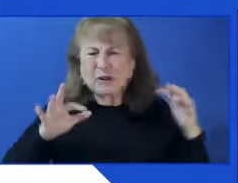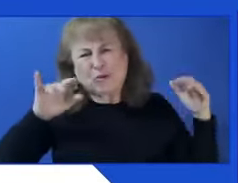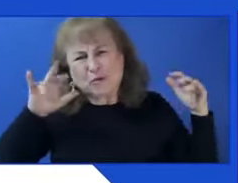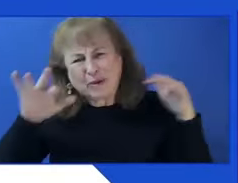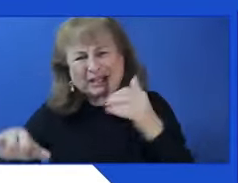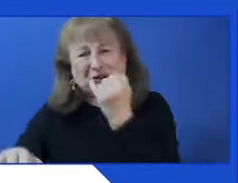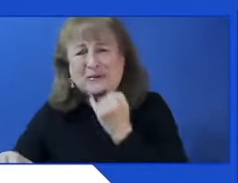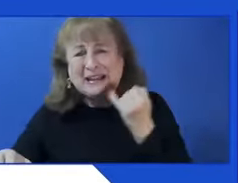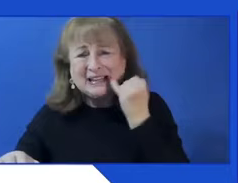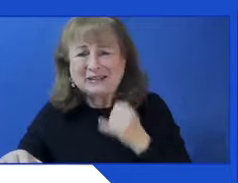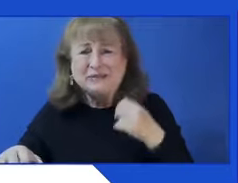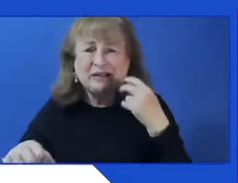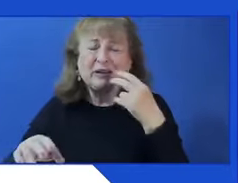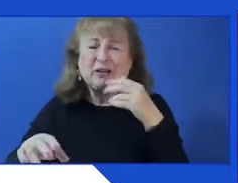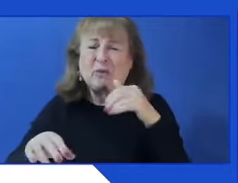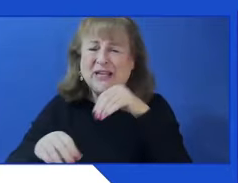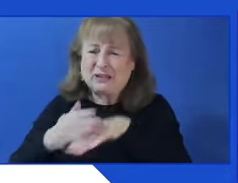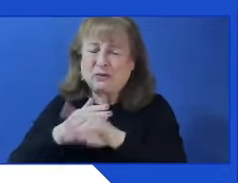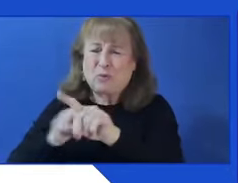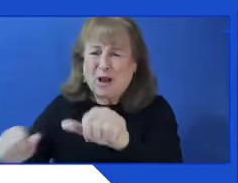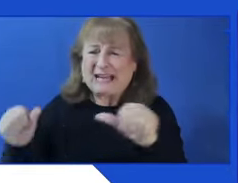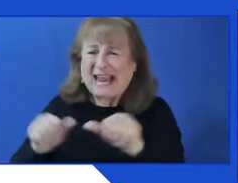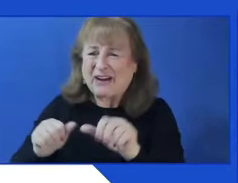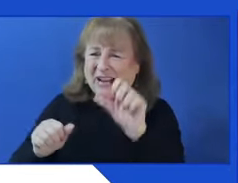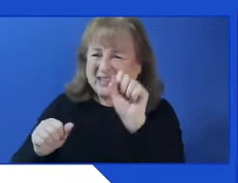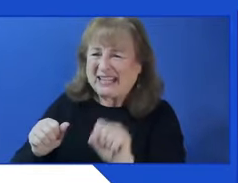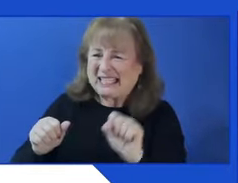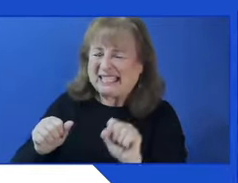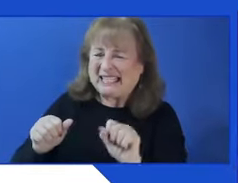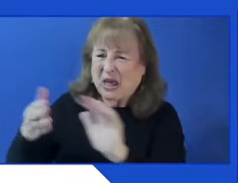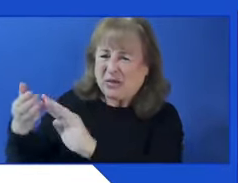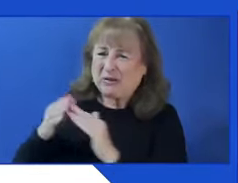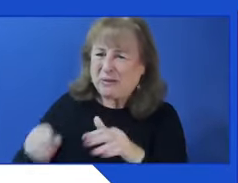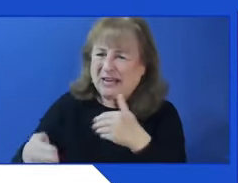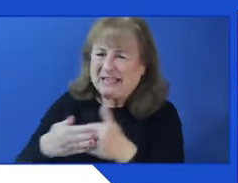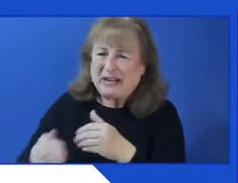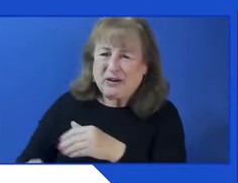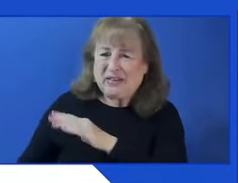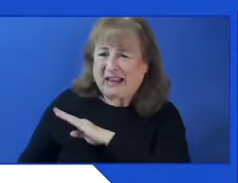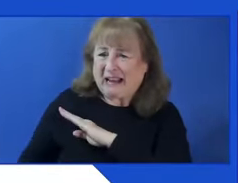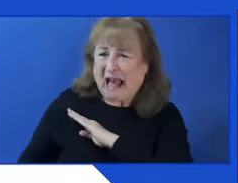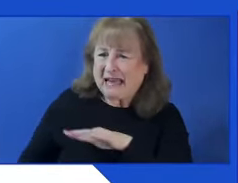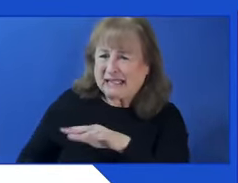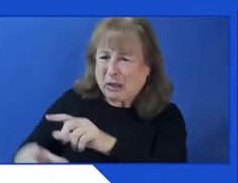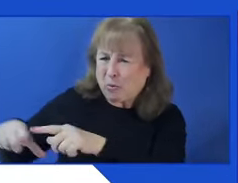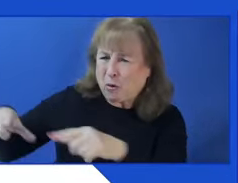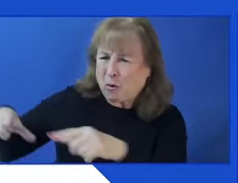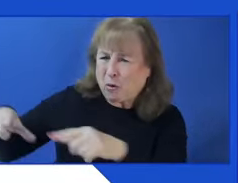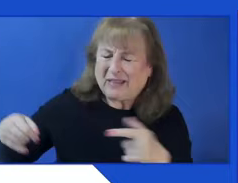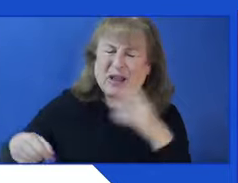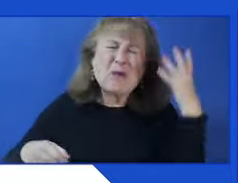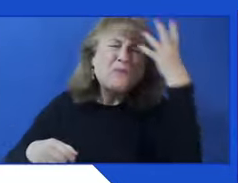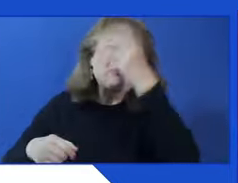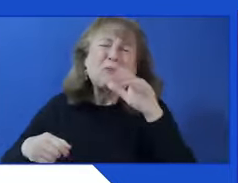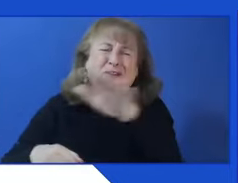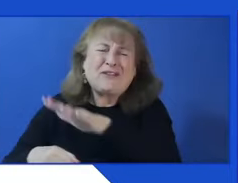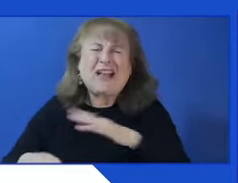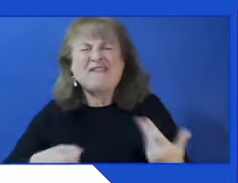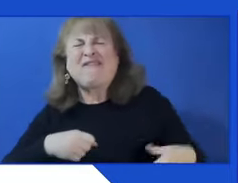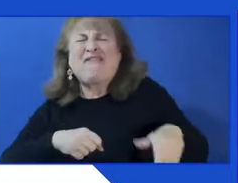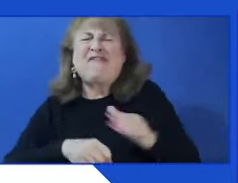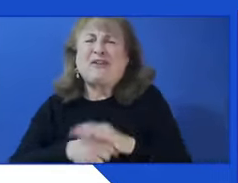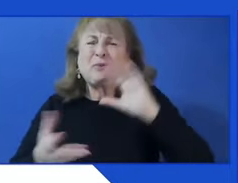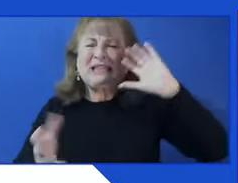known as Otef Aza, the southern communities along the Gaza border. This beautiful area is filled with